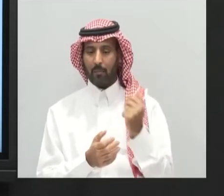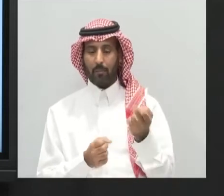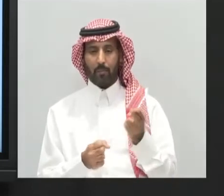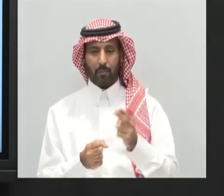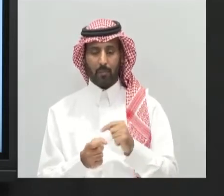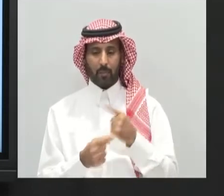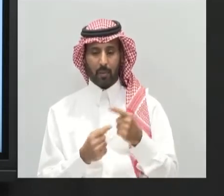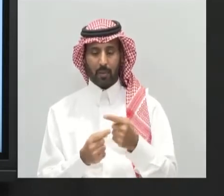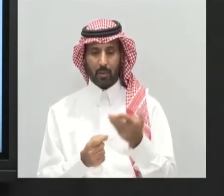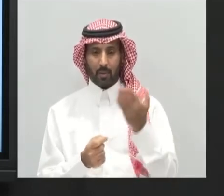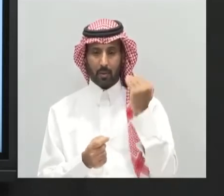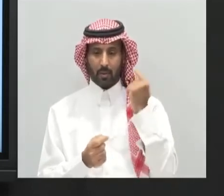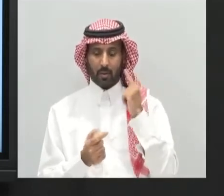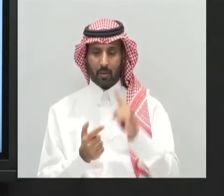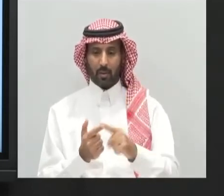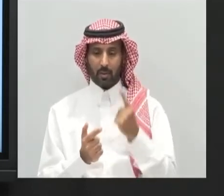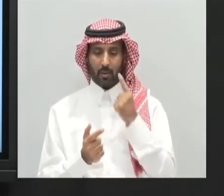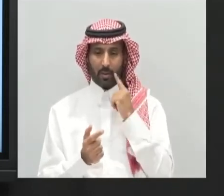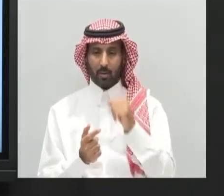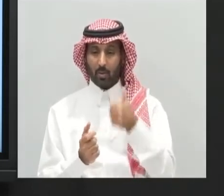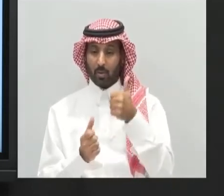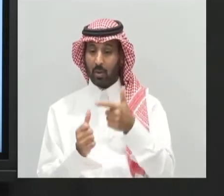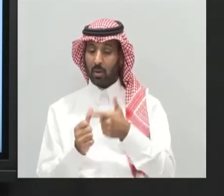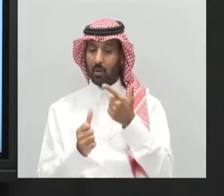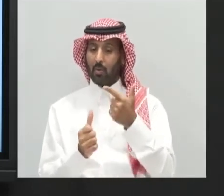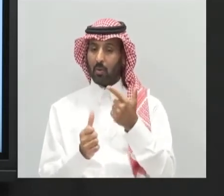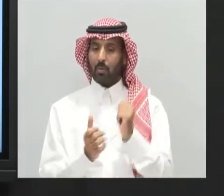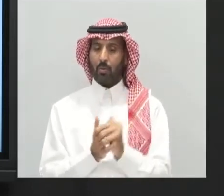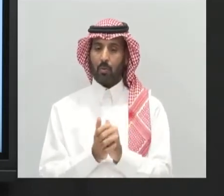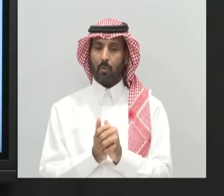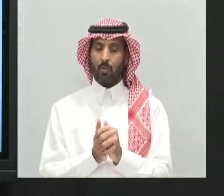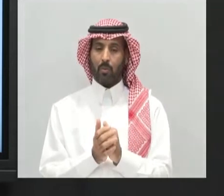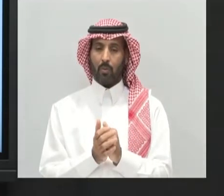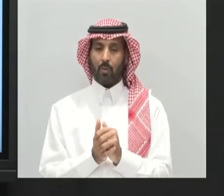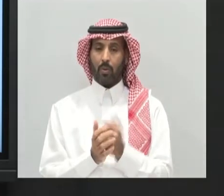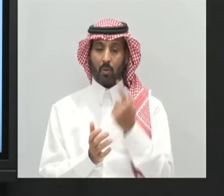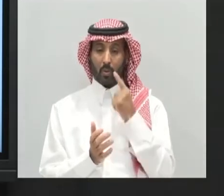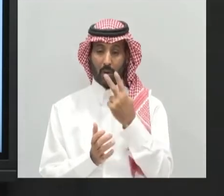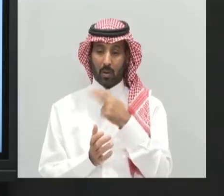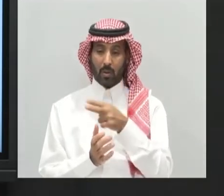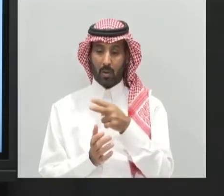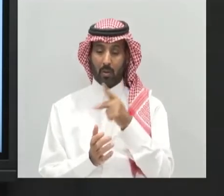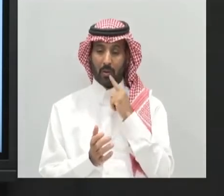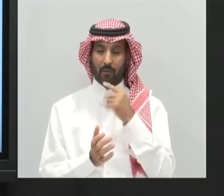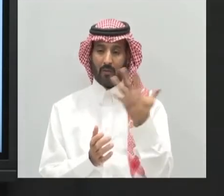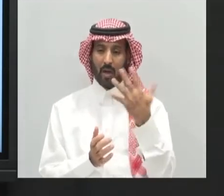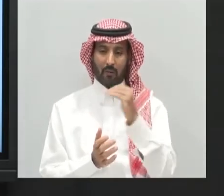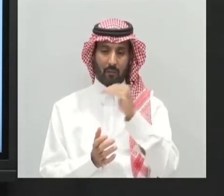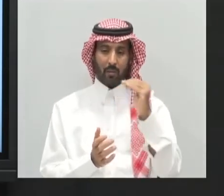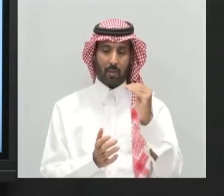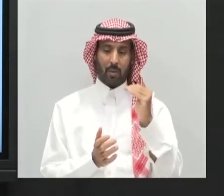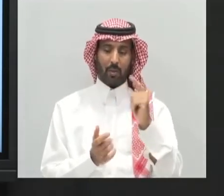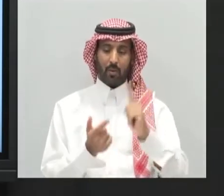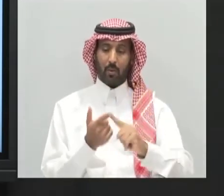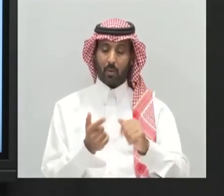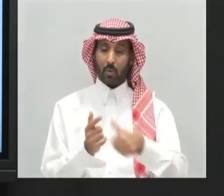remind ourselves first of the good things. So we said that we mentioned five sentences with